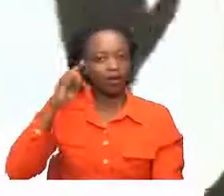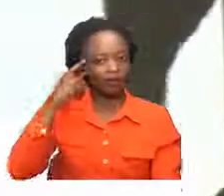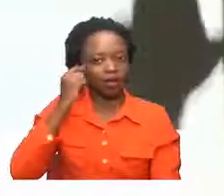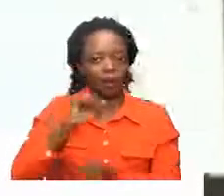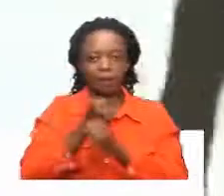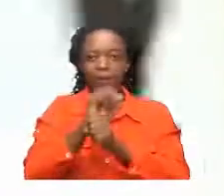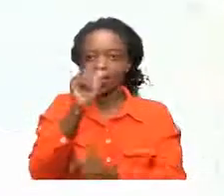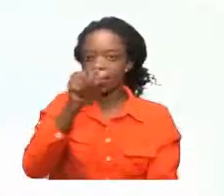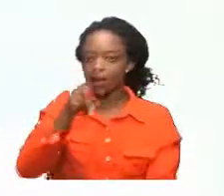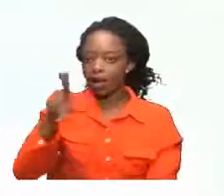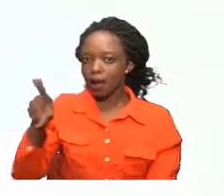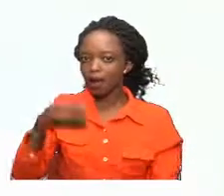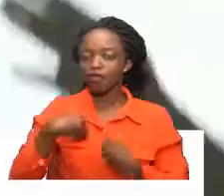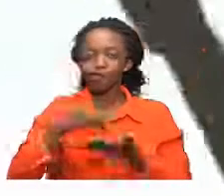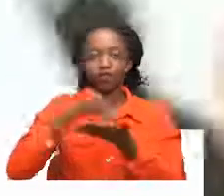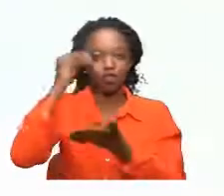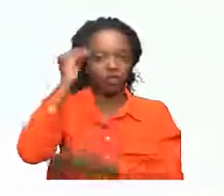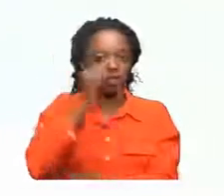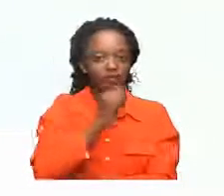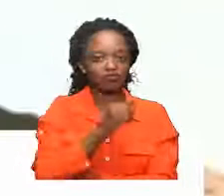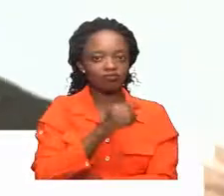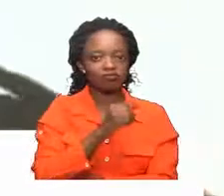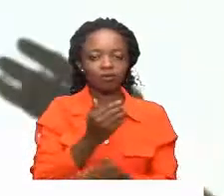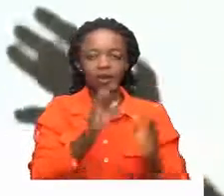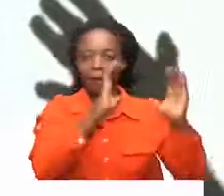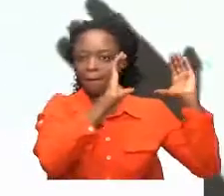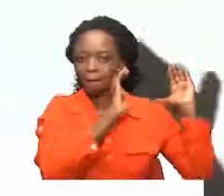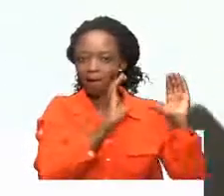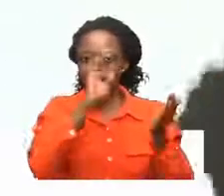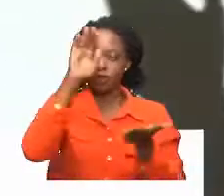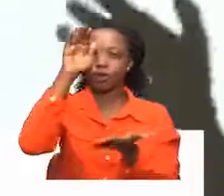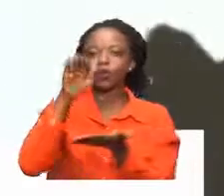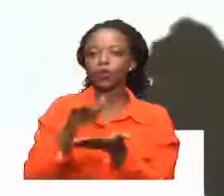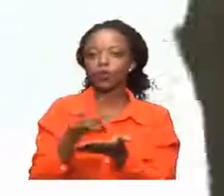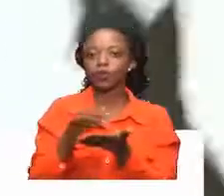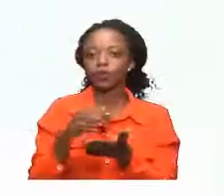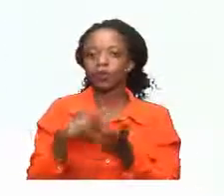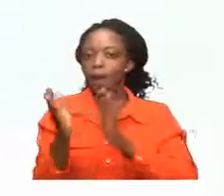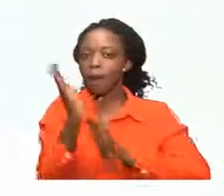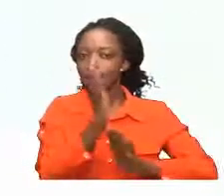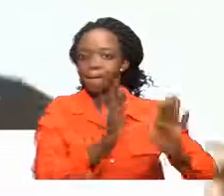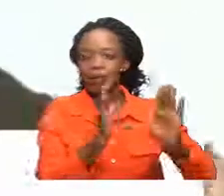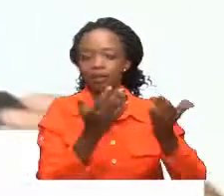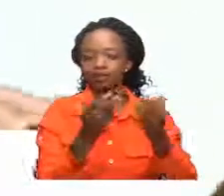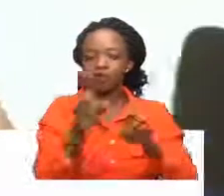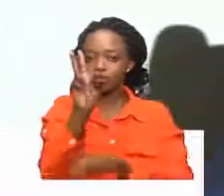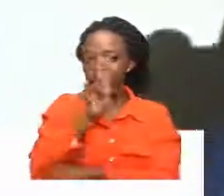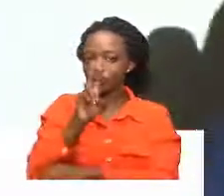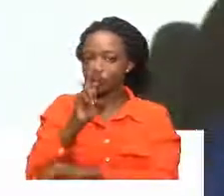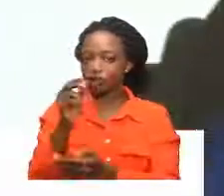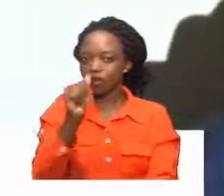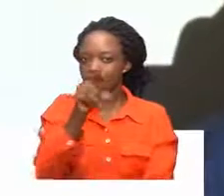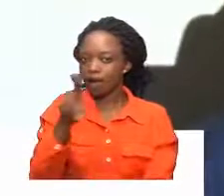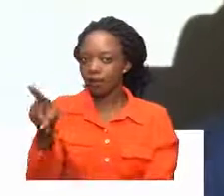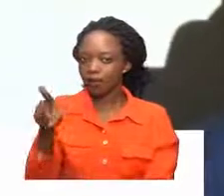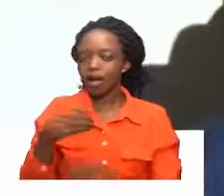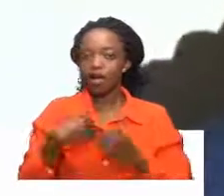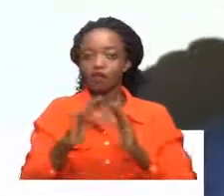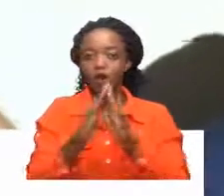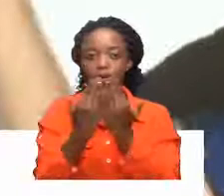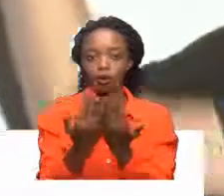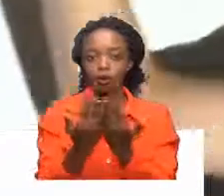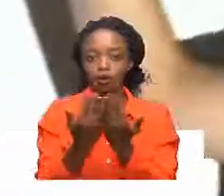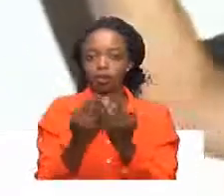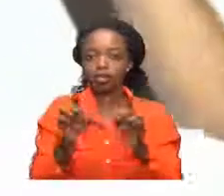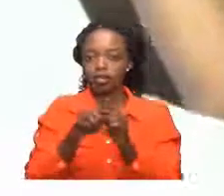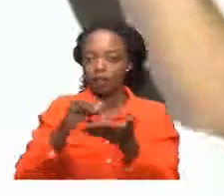app to help these students and lessen the burden for them. We are planning on creating an app in which we have the textbooks and the